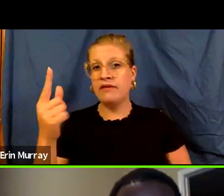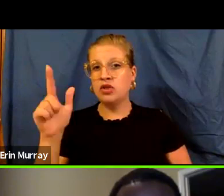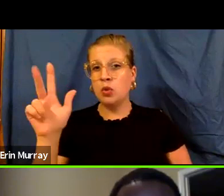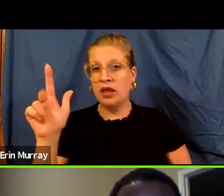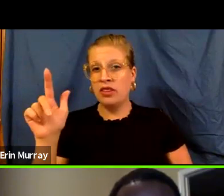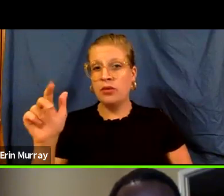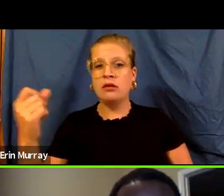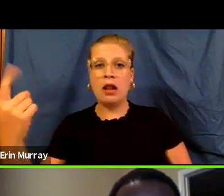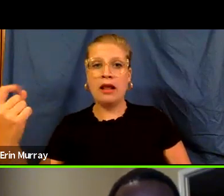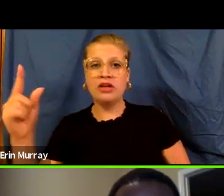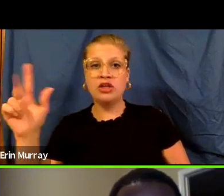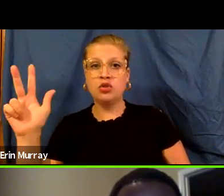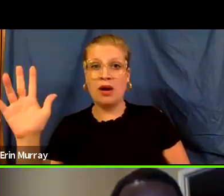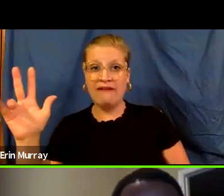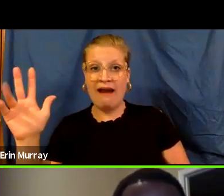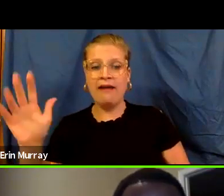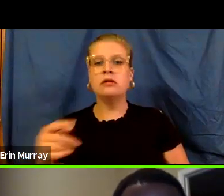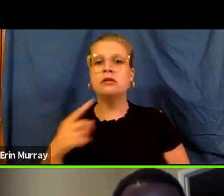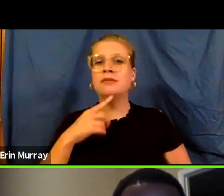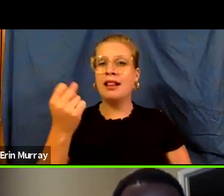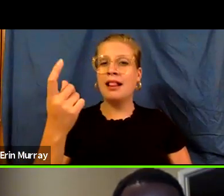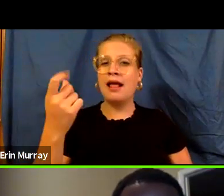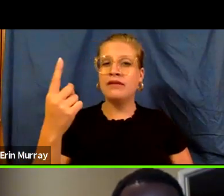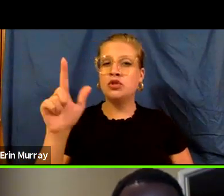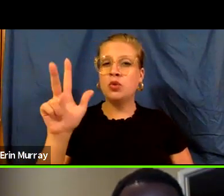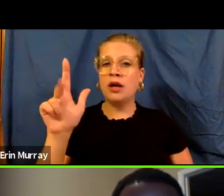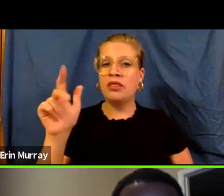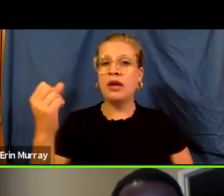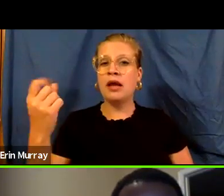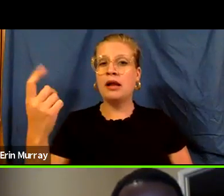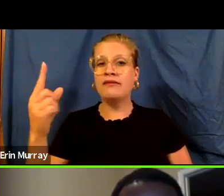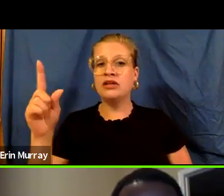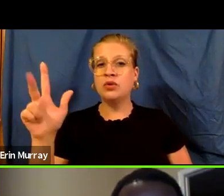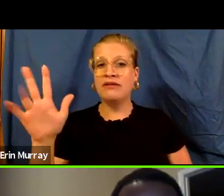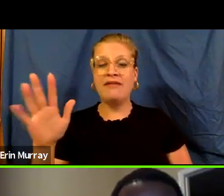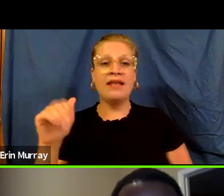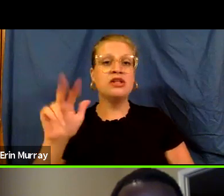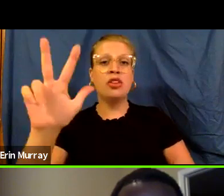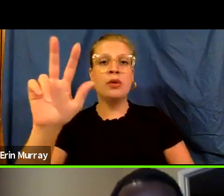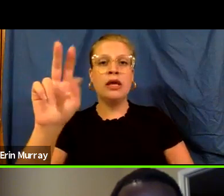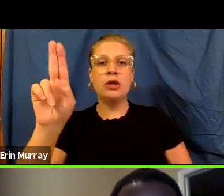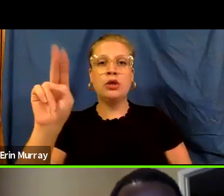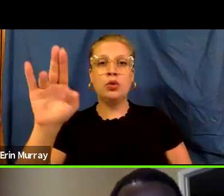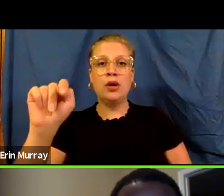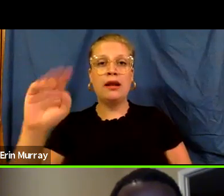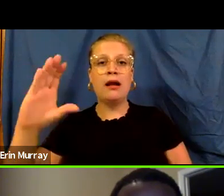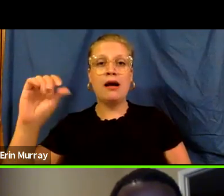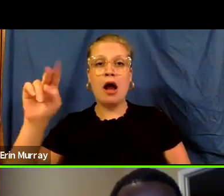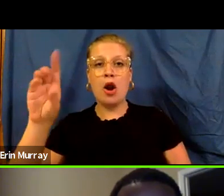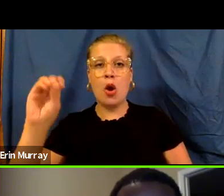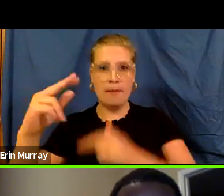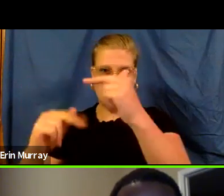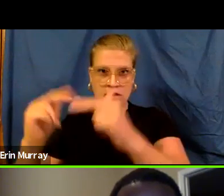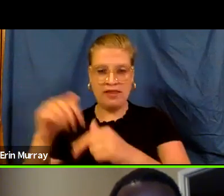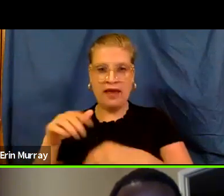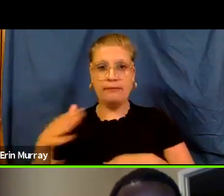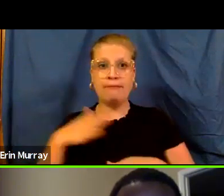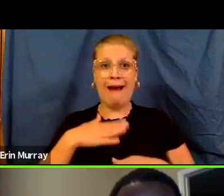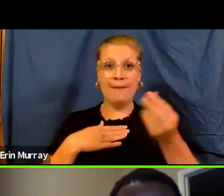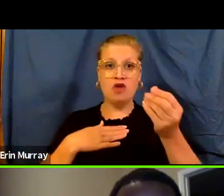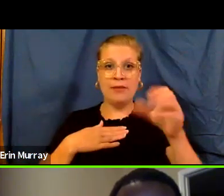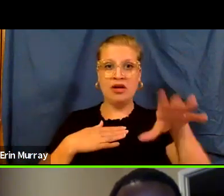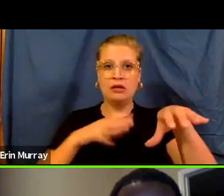1125. As you all know, 1123, 1125, those are 3-unit condo buildings that sit next to our property that